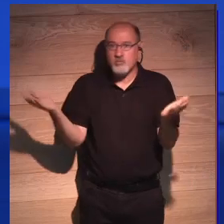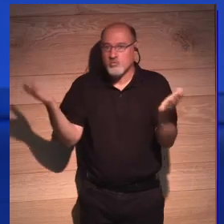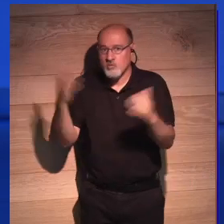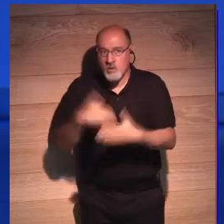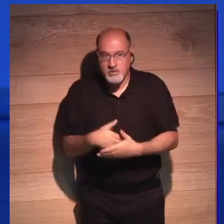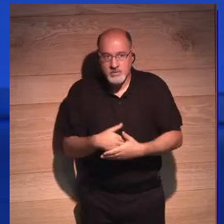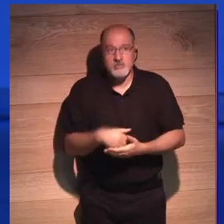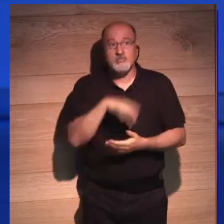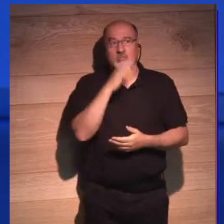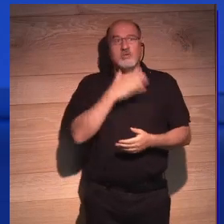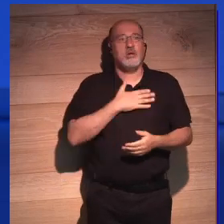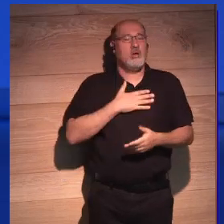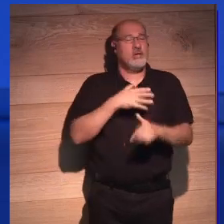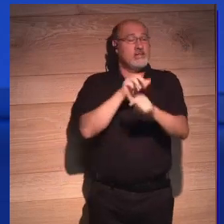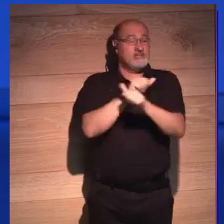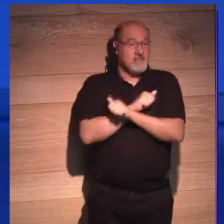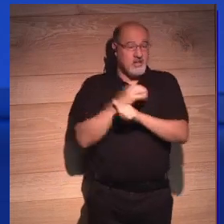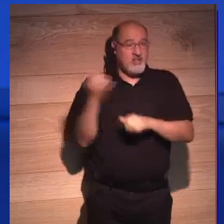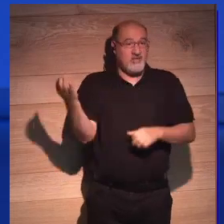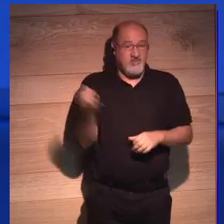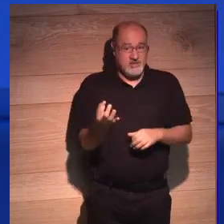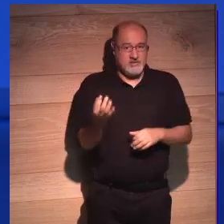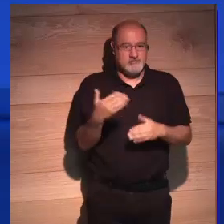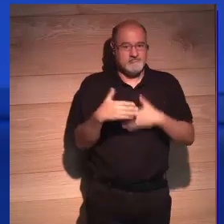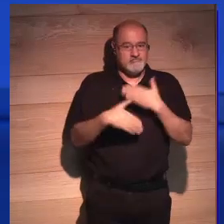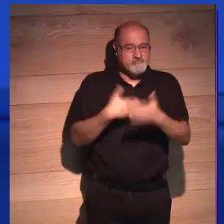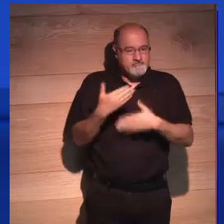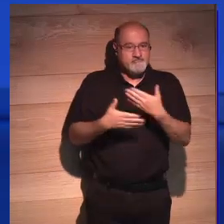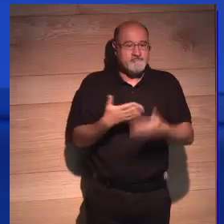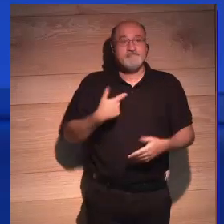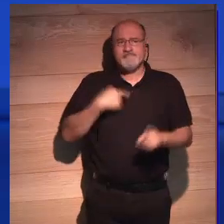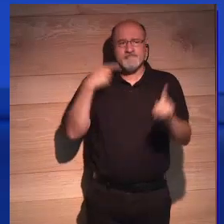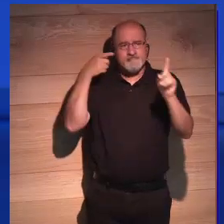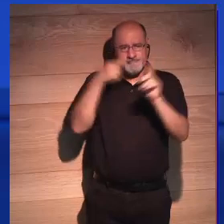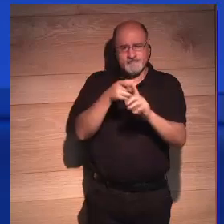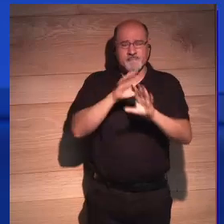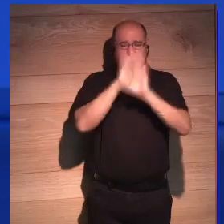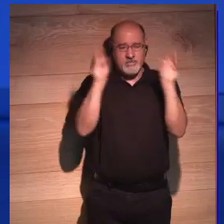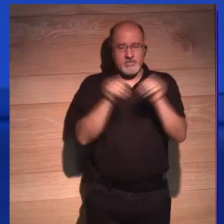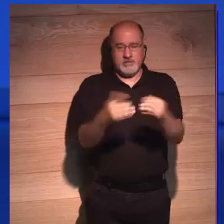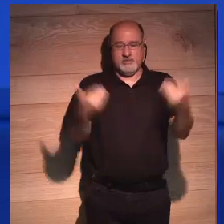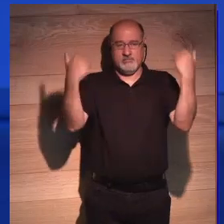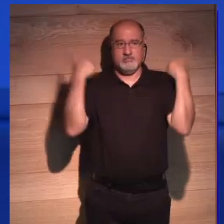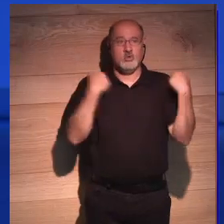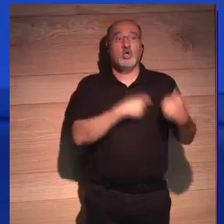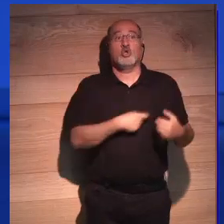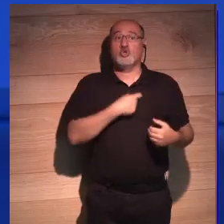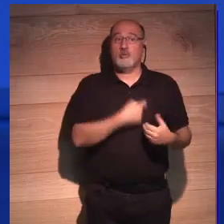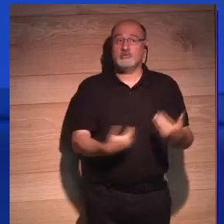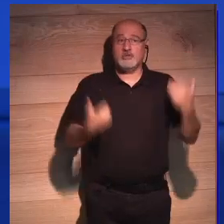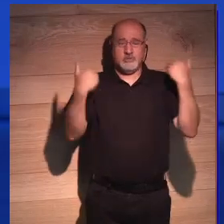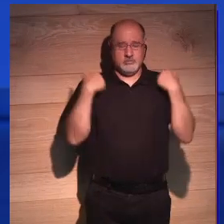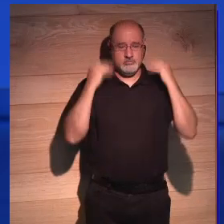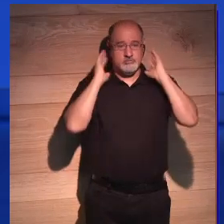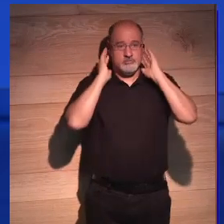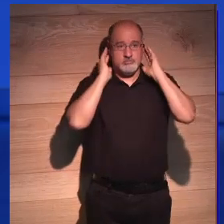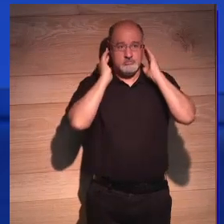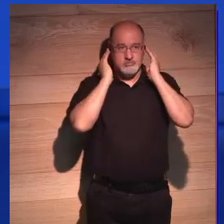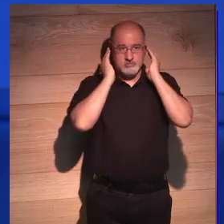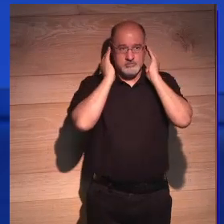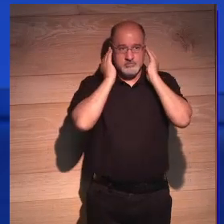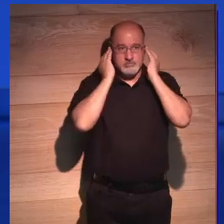But me and my commissioner, Chris, at the time, instead we channeled this frustration and impatience into an idea